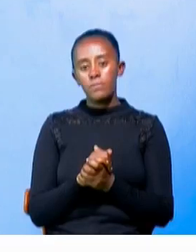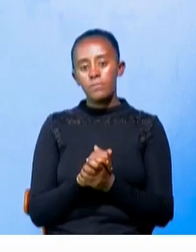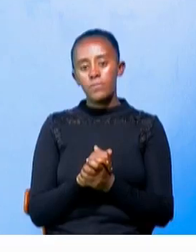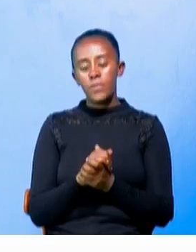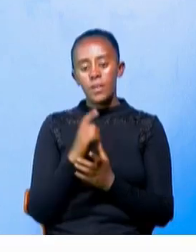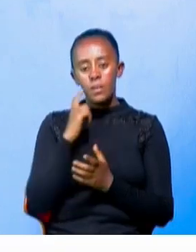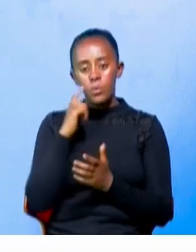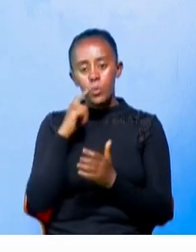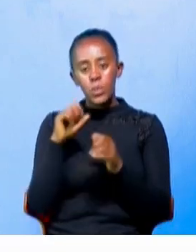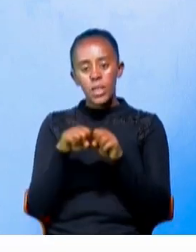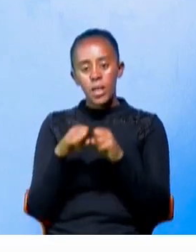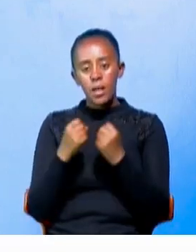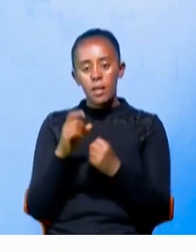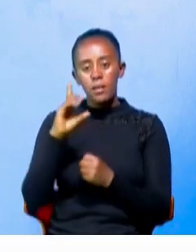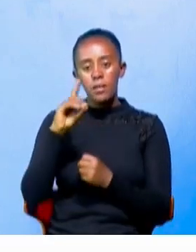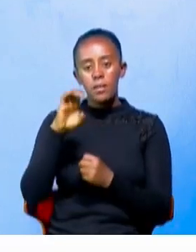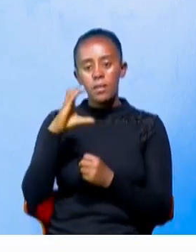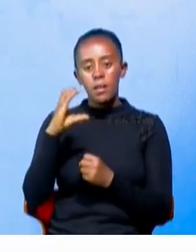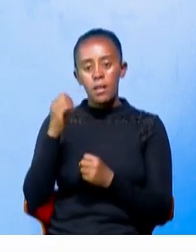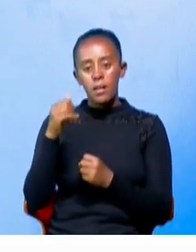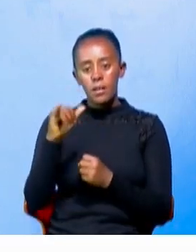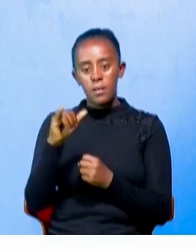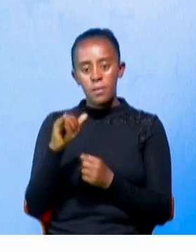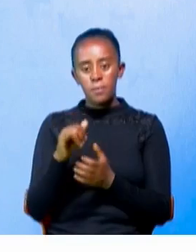tooth decay.